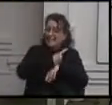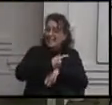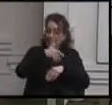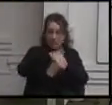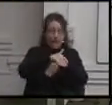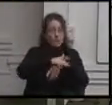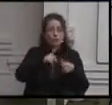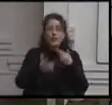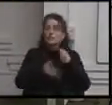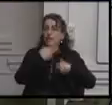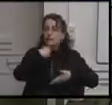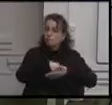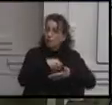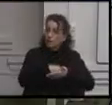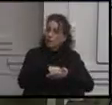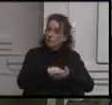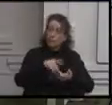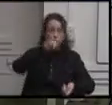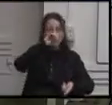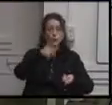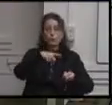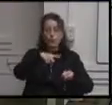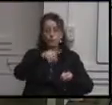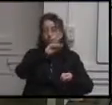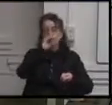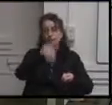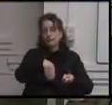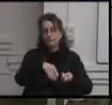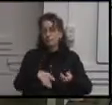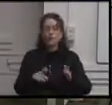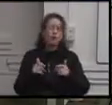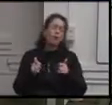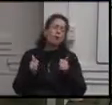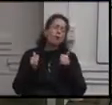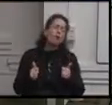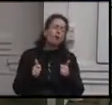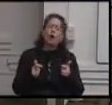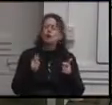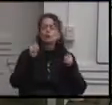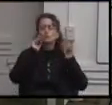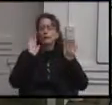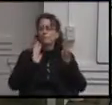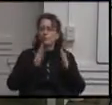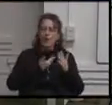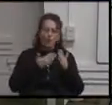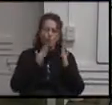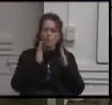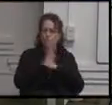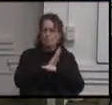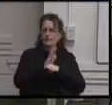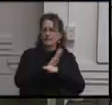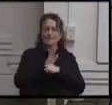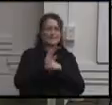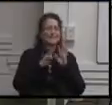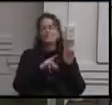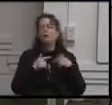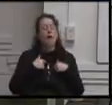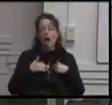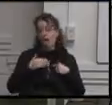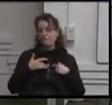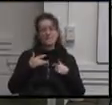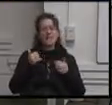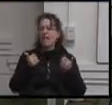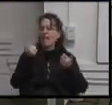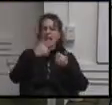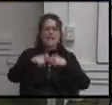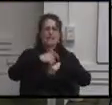yeah. And not just once a year, but this is a great opportunity, and I've always said there's something at every price point for somebody who wants to buy a